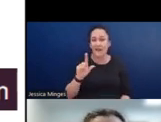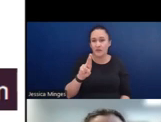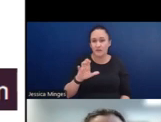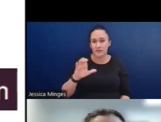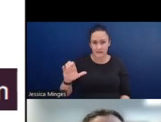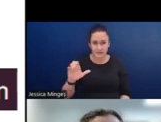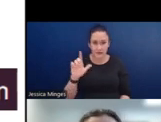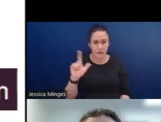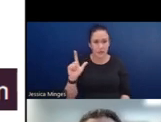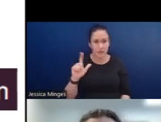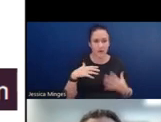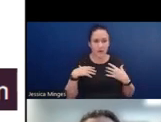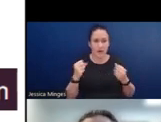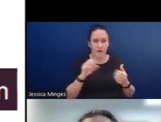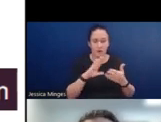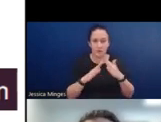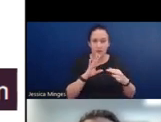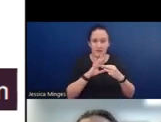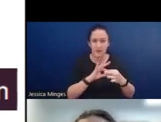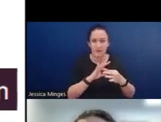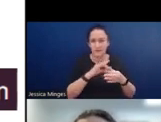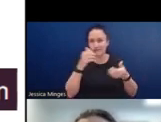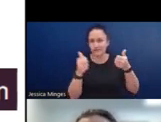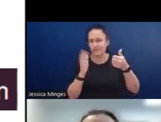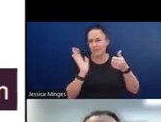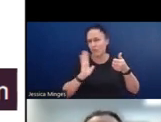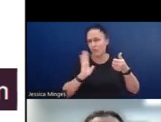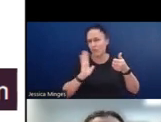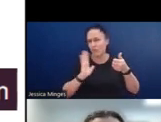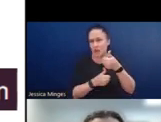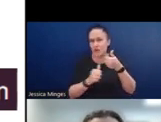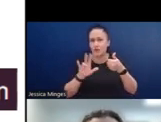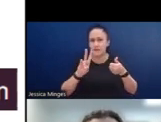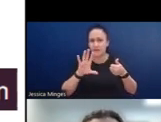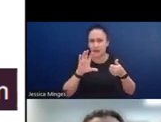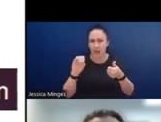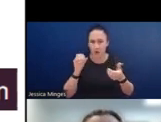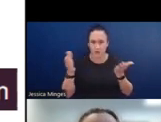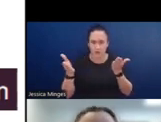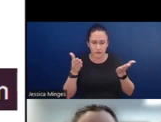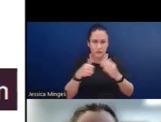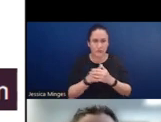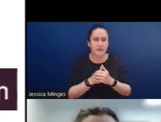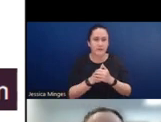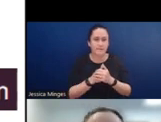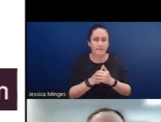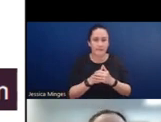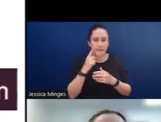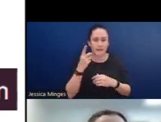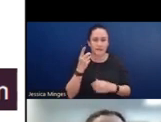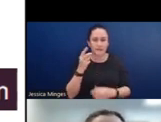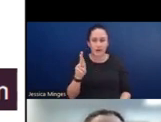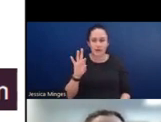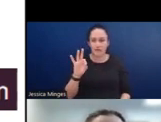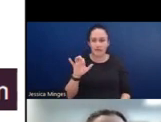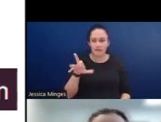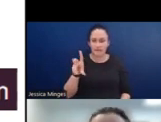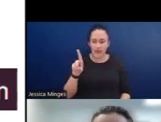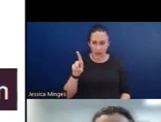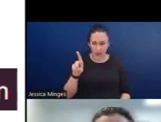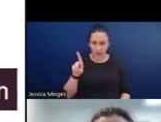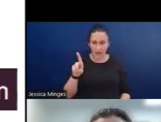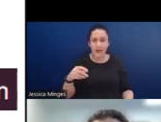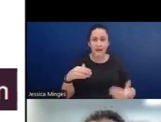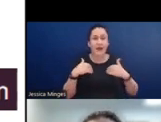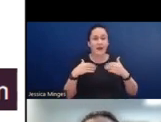Community Connection, back when it was with 7 counties. And so I think Dr. Feld had a